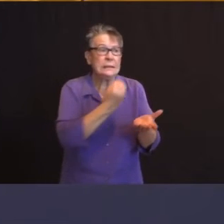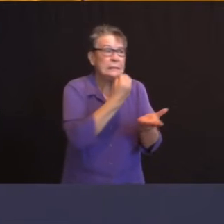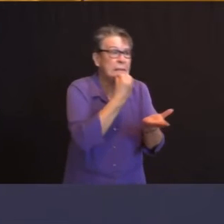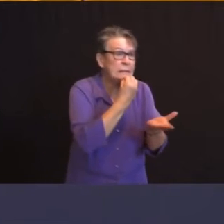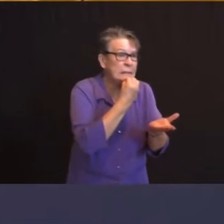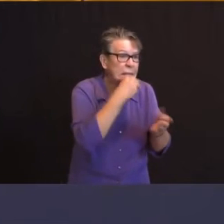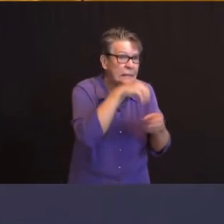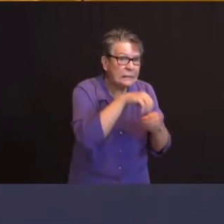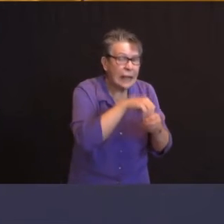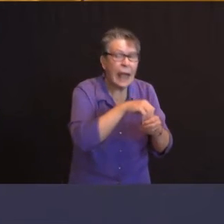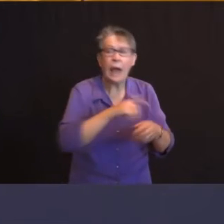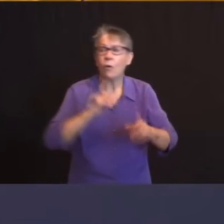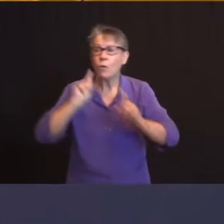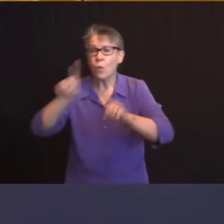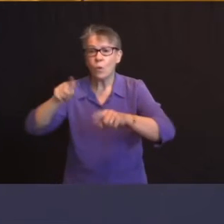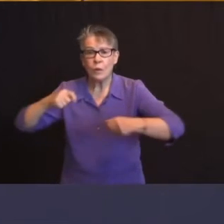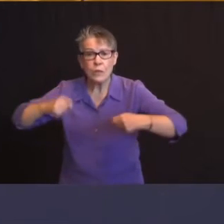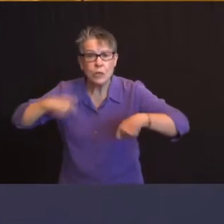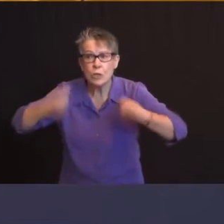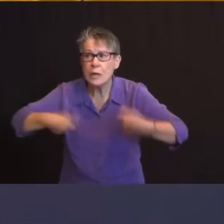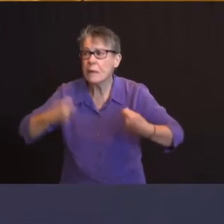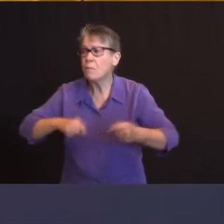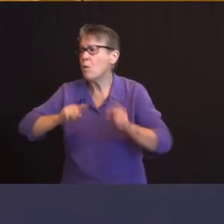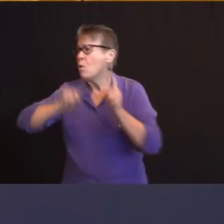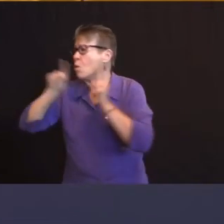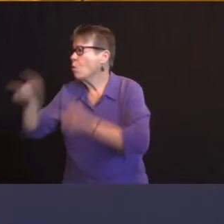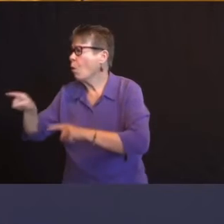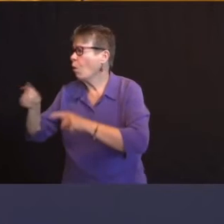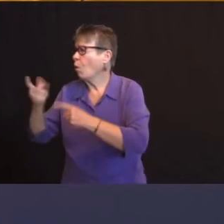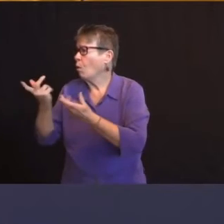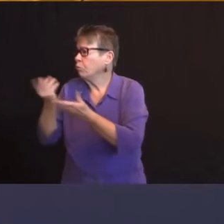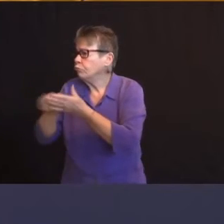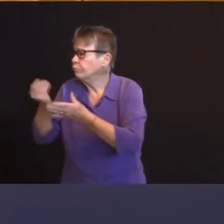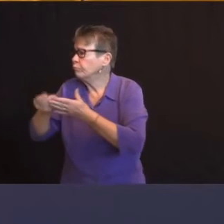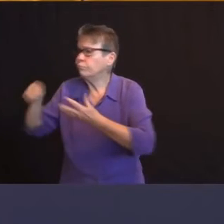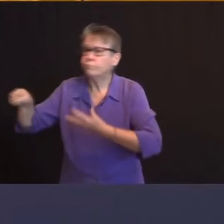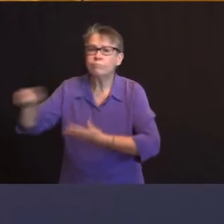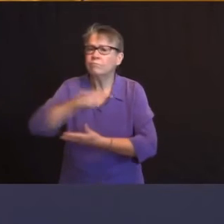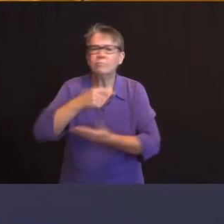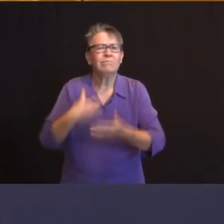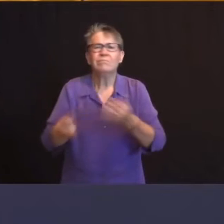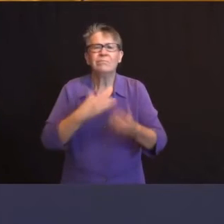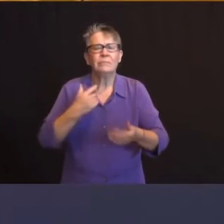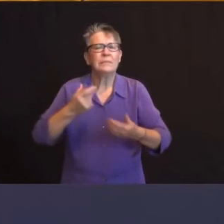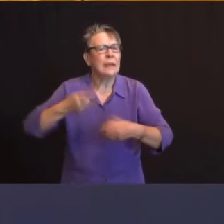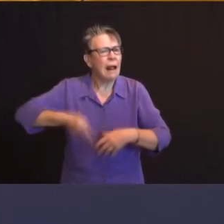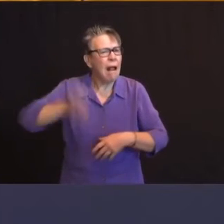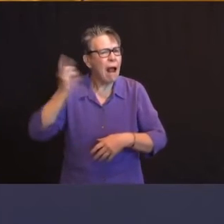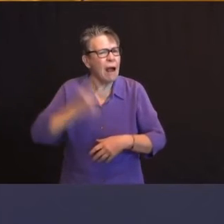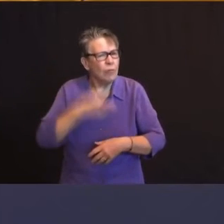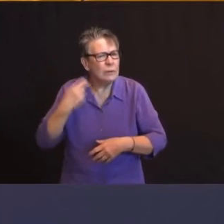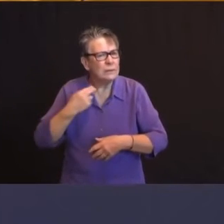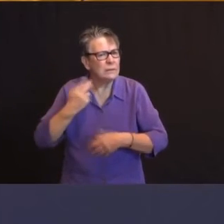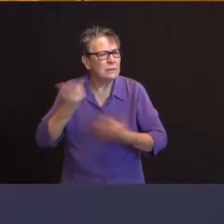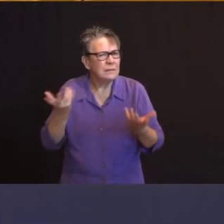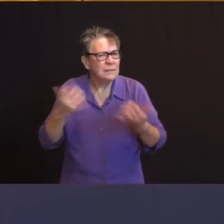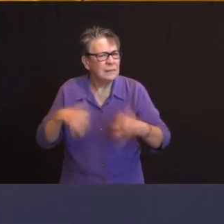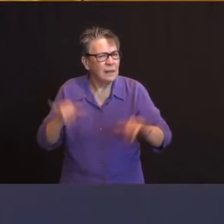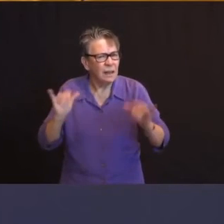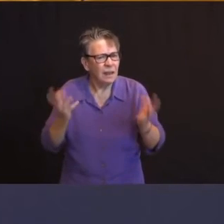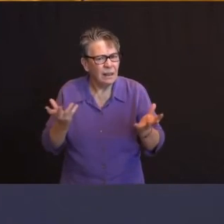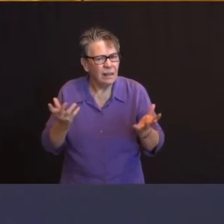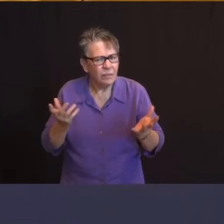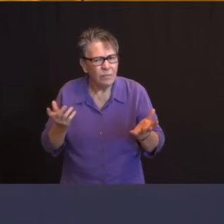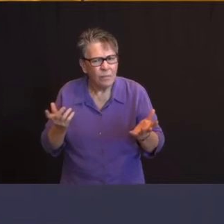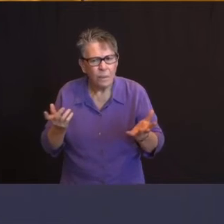risk is different than saying you're going into Pat's restaurant where we just heard that there were 30 confirmed positives.